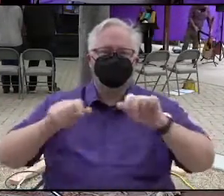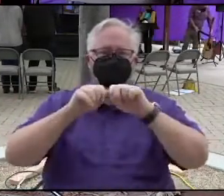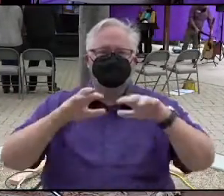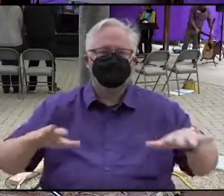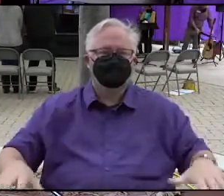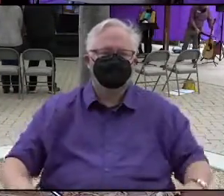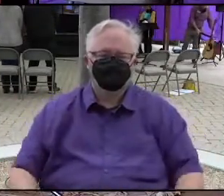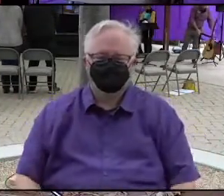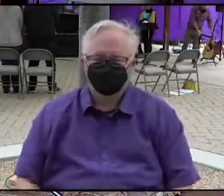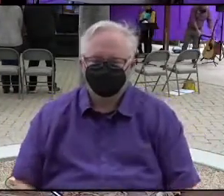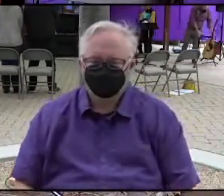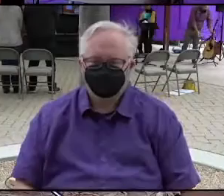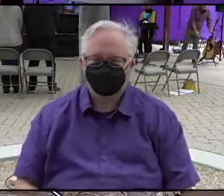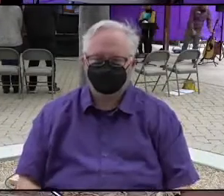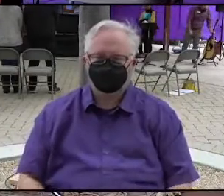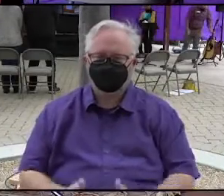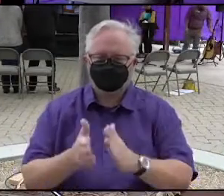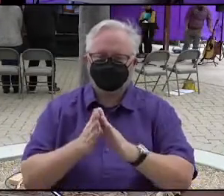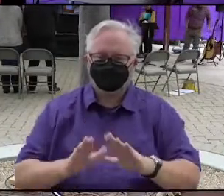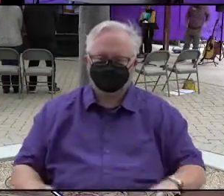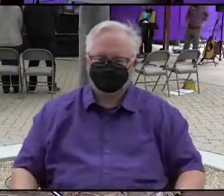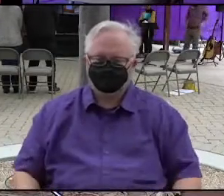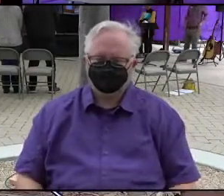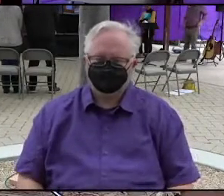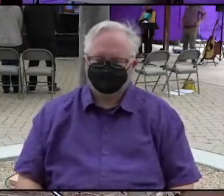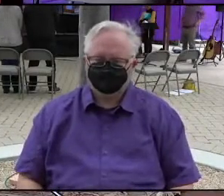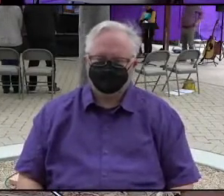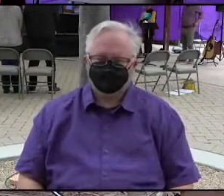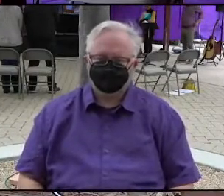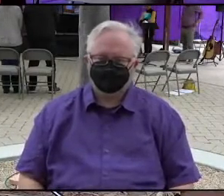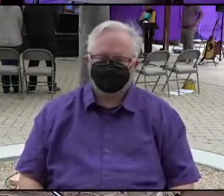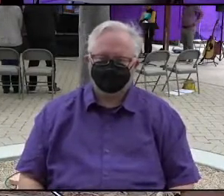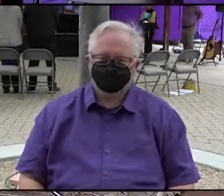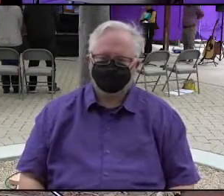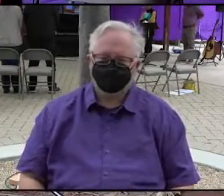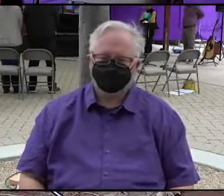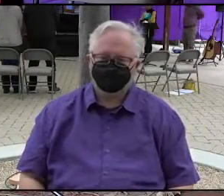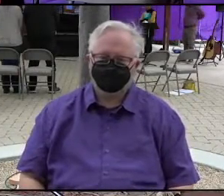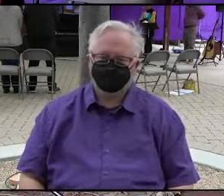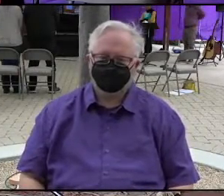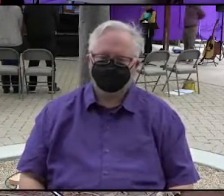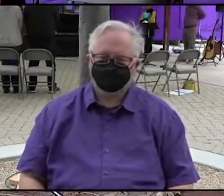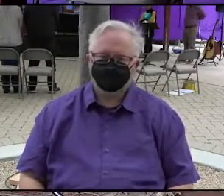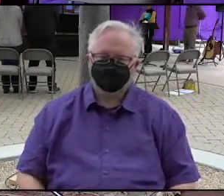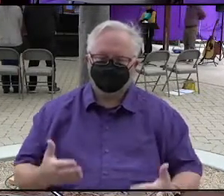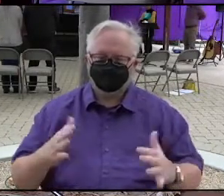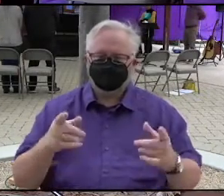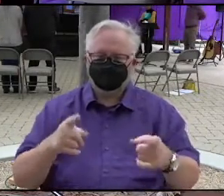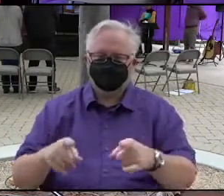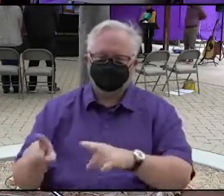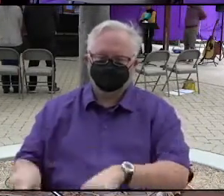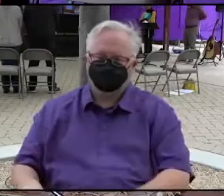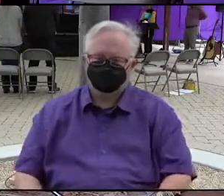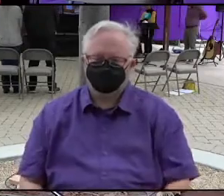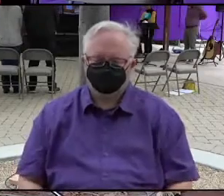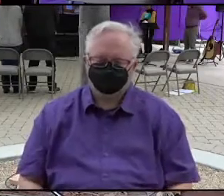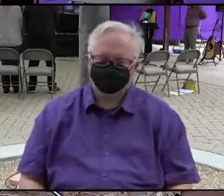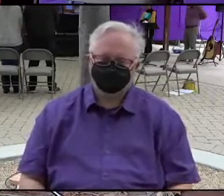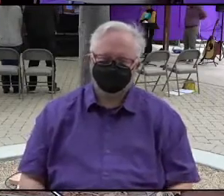be, Ashe, I Kasi Sie, Tia.